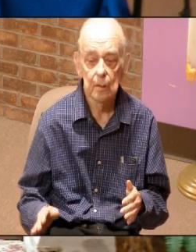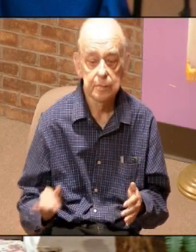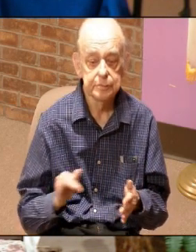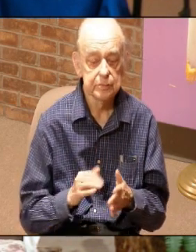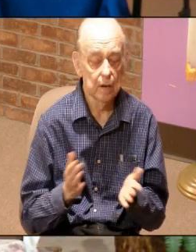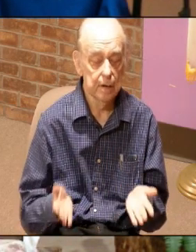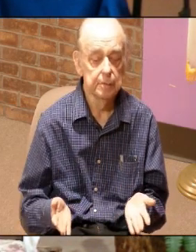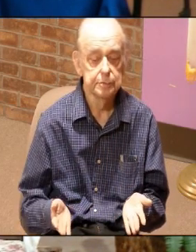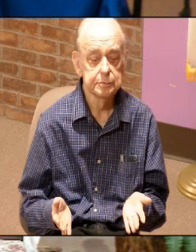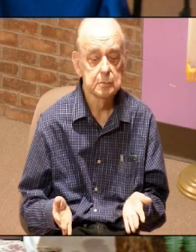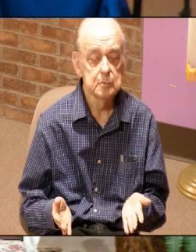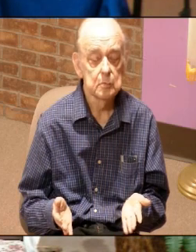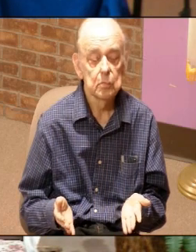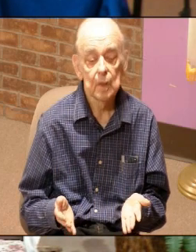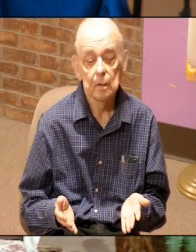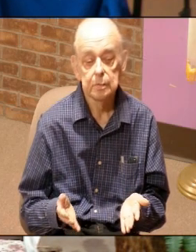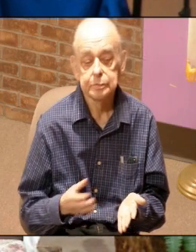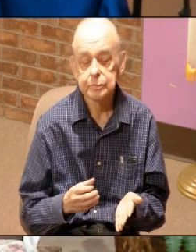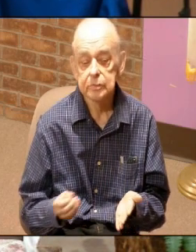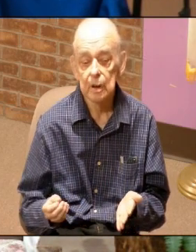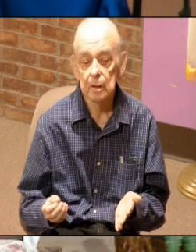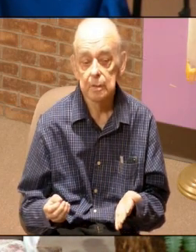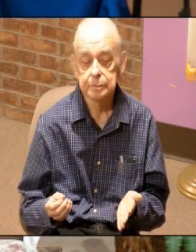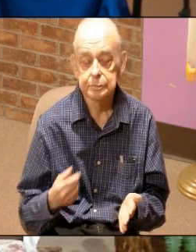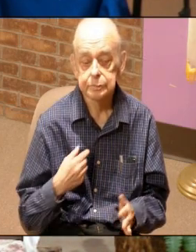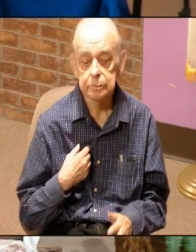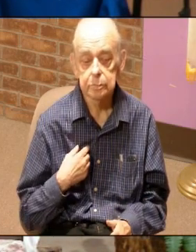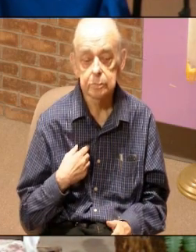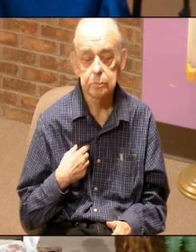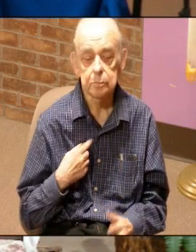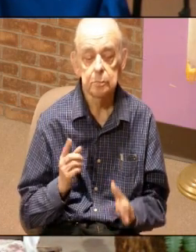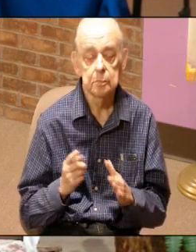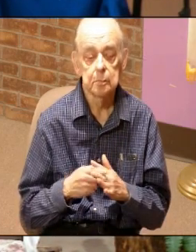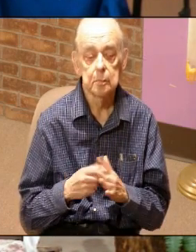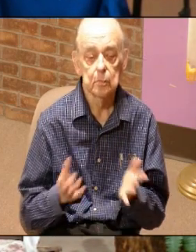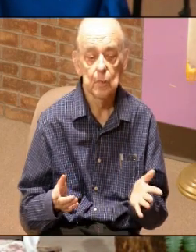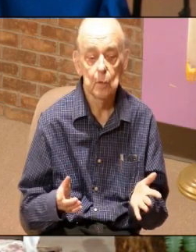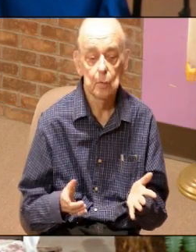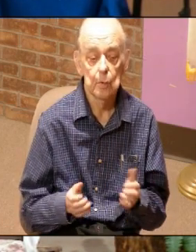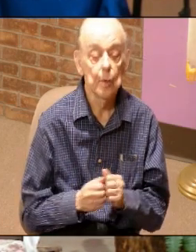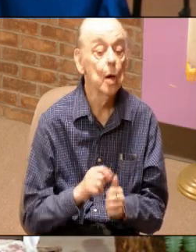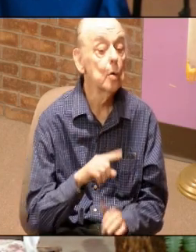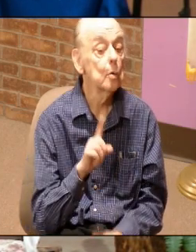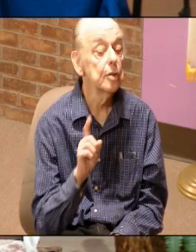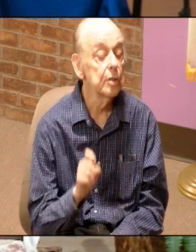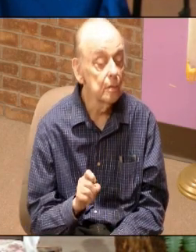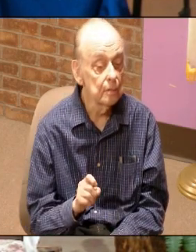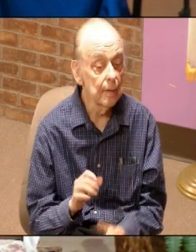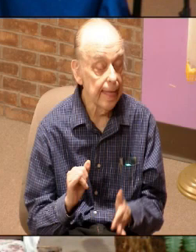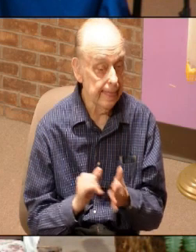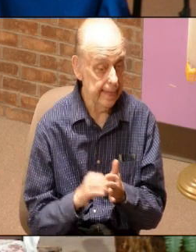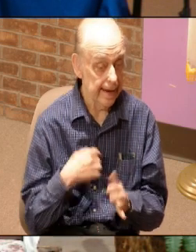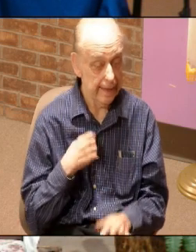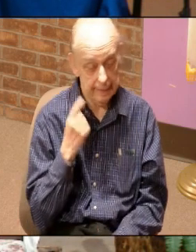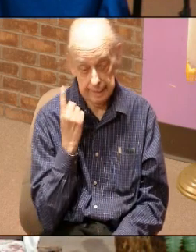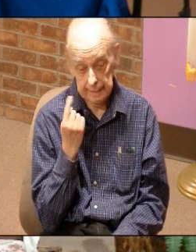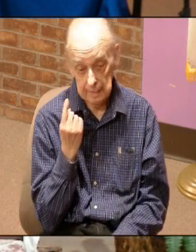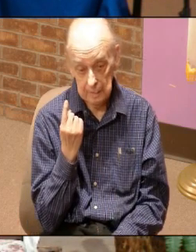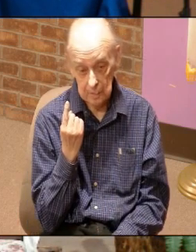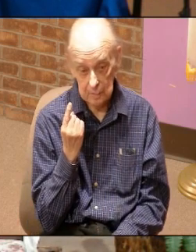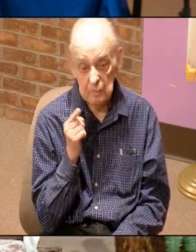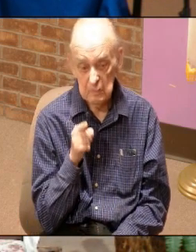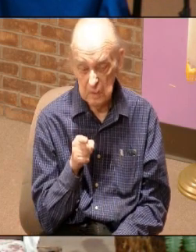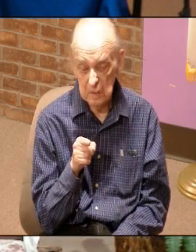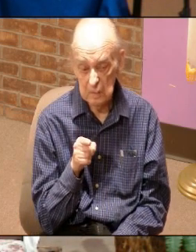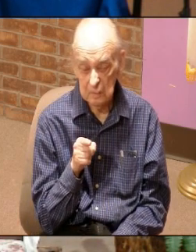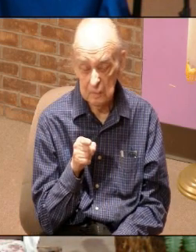that are here and everything. And so I want to start off with a question that I think y'all